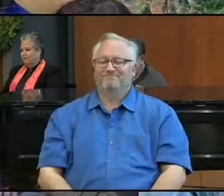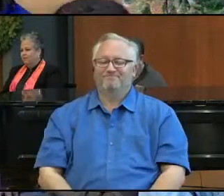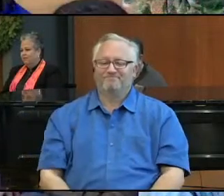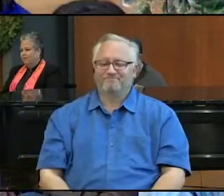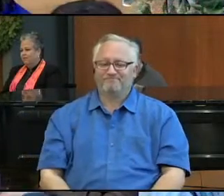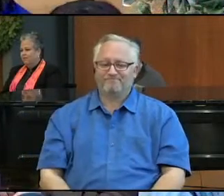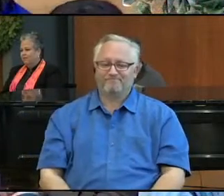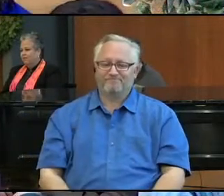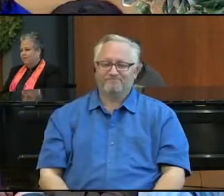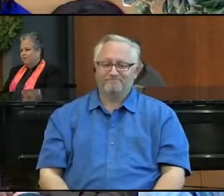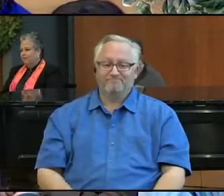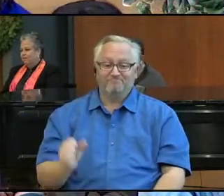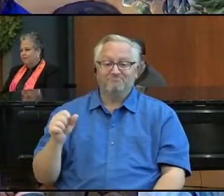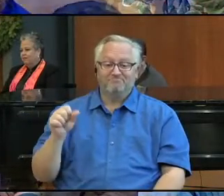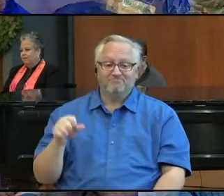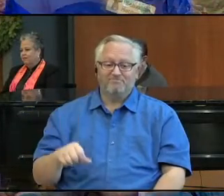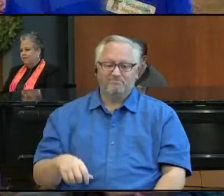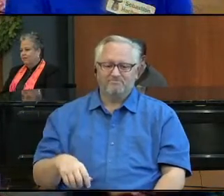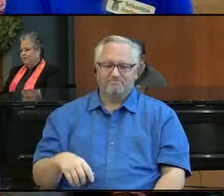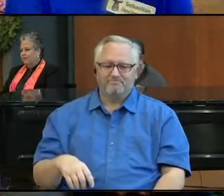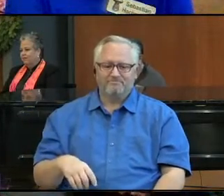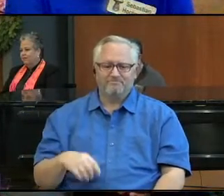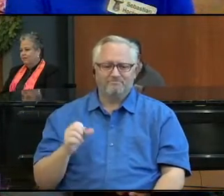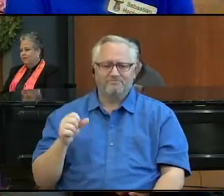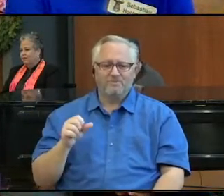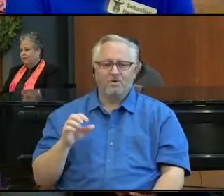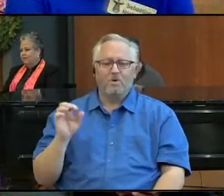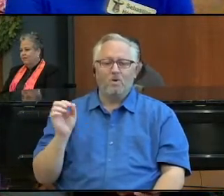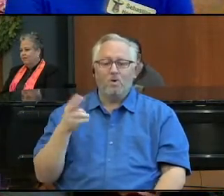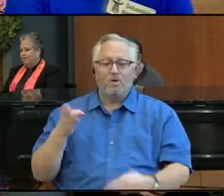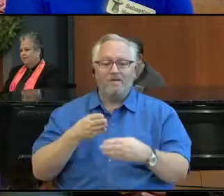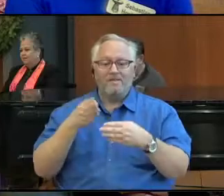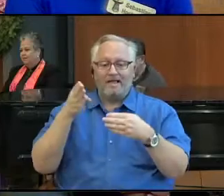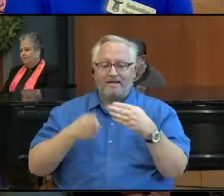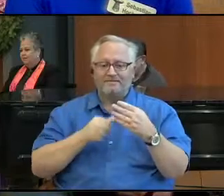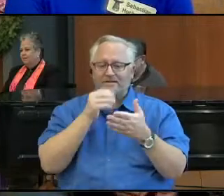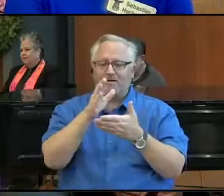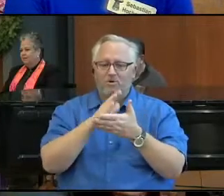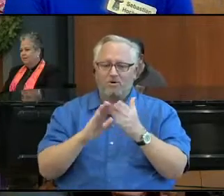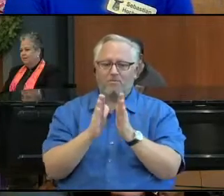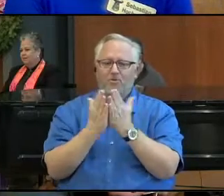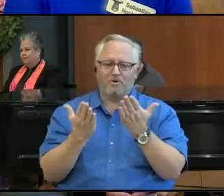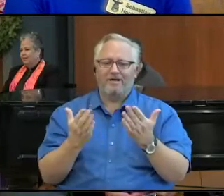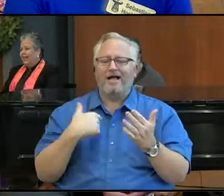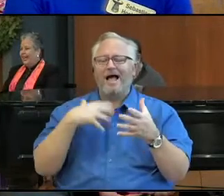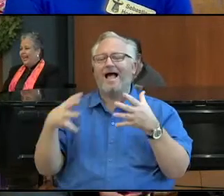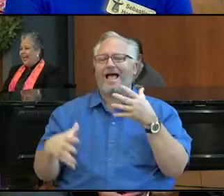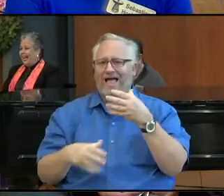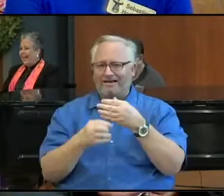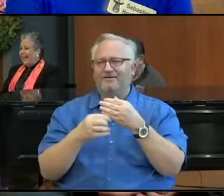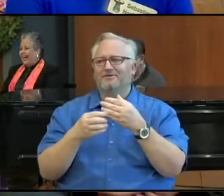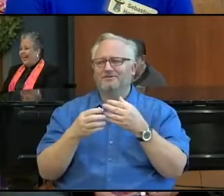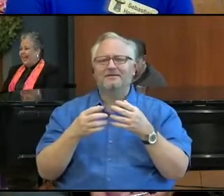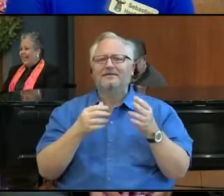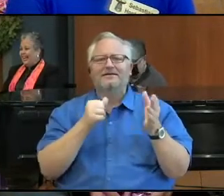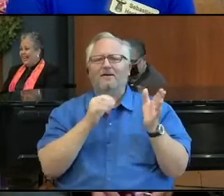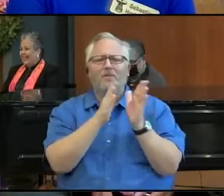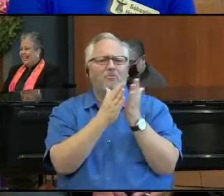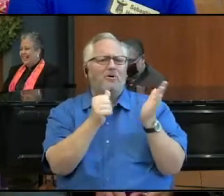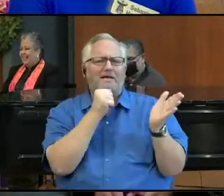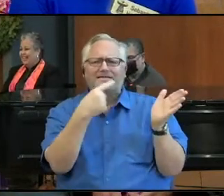Yes, it is. Yeah, it is. Oh, the end is not part of the book? Yeah, I added that so they would know that the video is